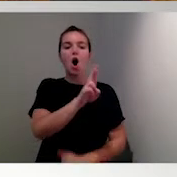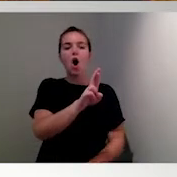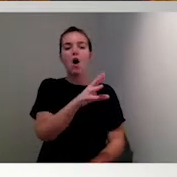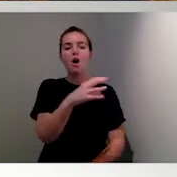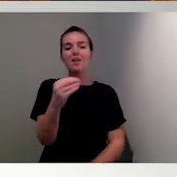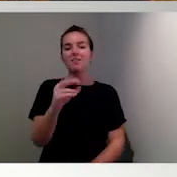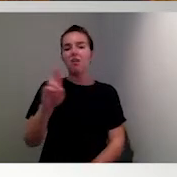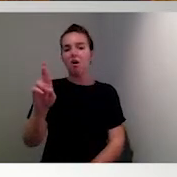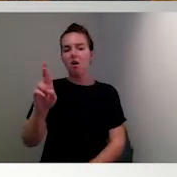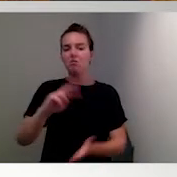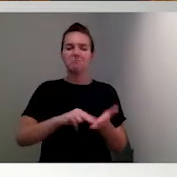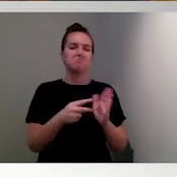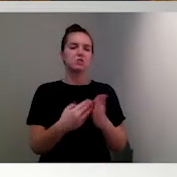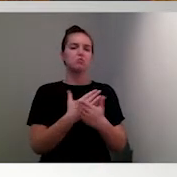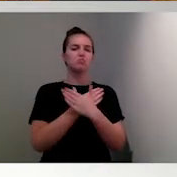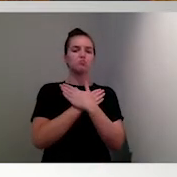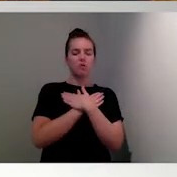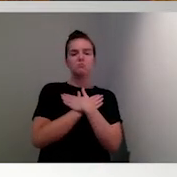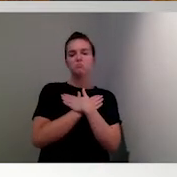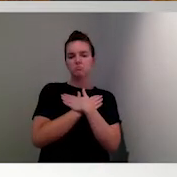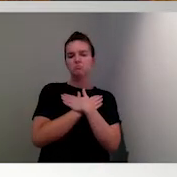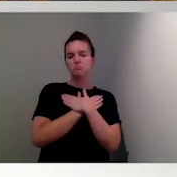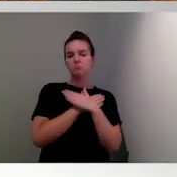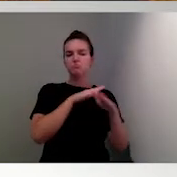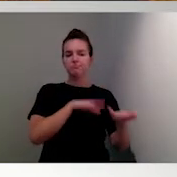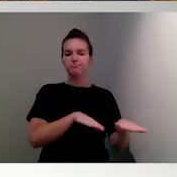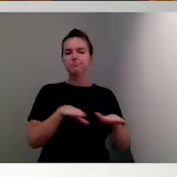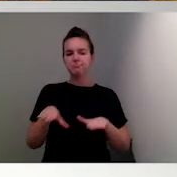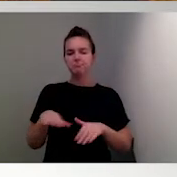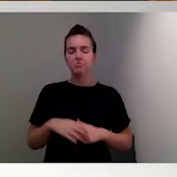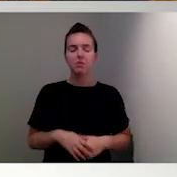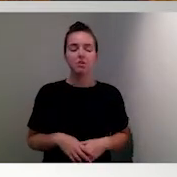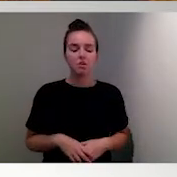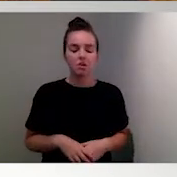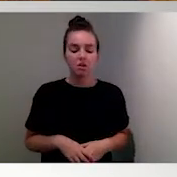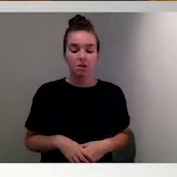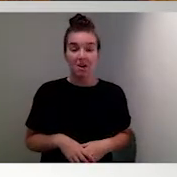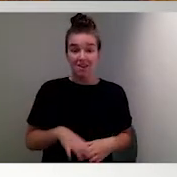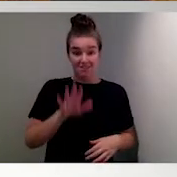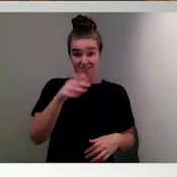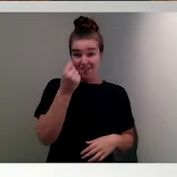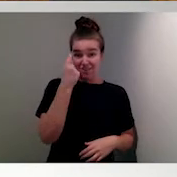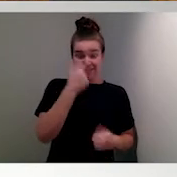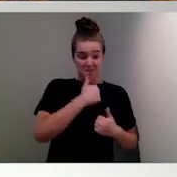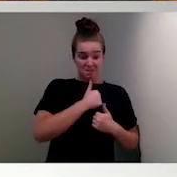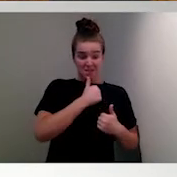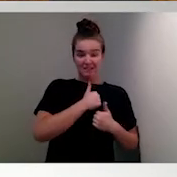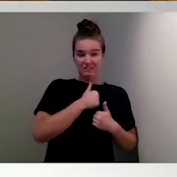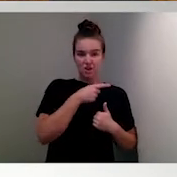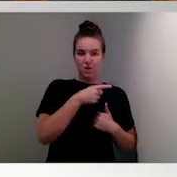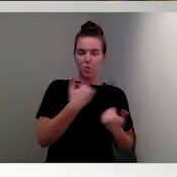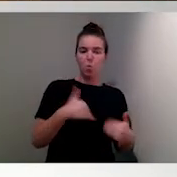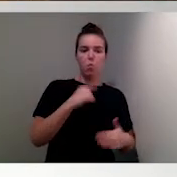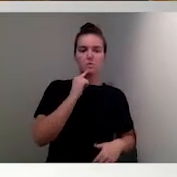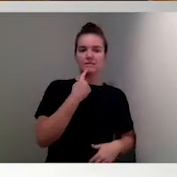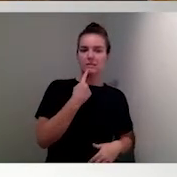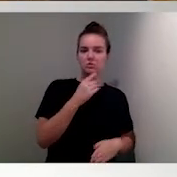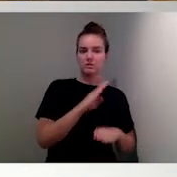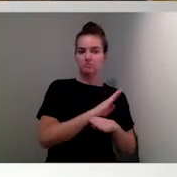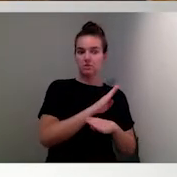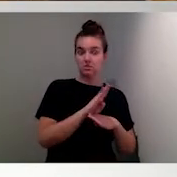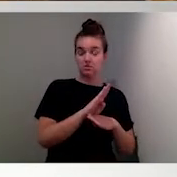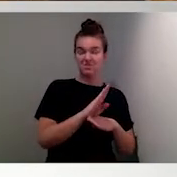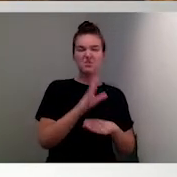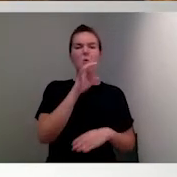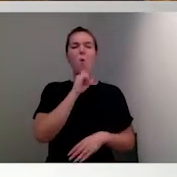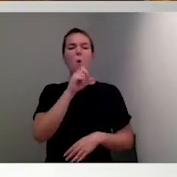war. It's a very serious business. And they don't like to give us things that we don't need. There's an old joke in the military.